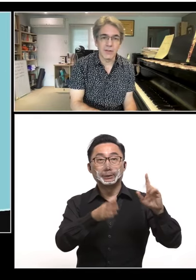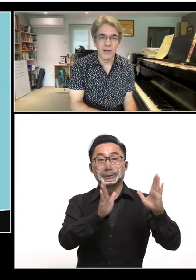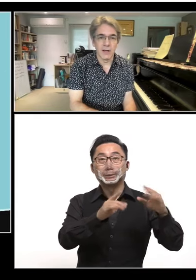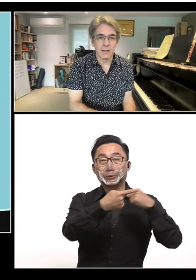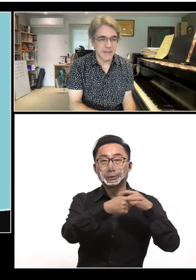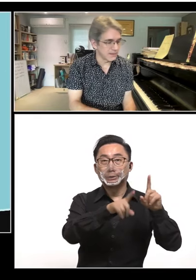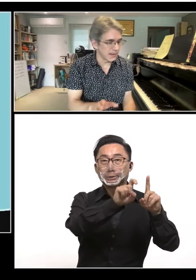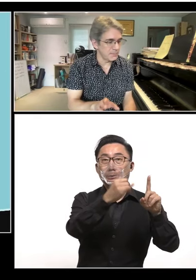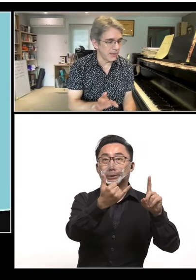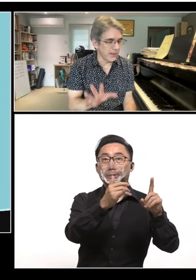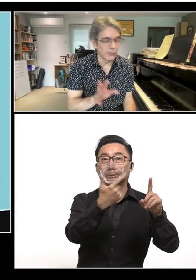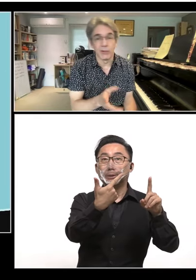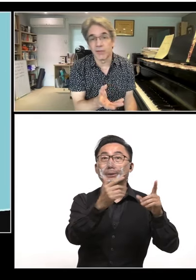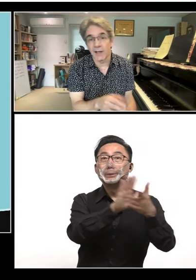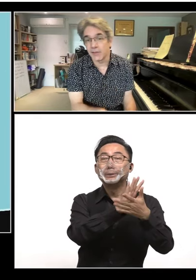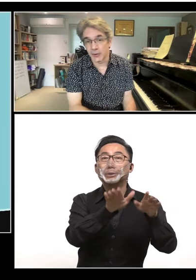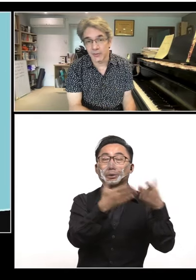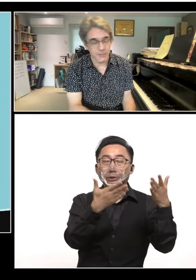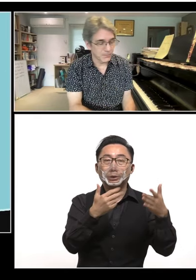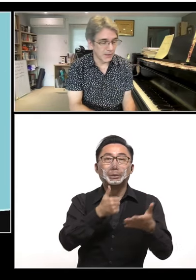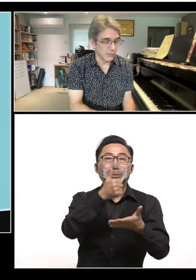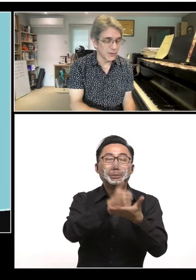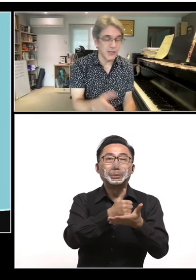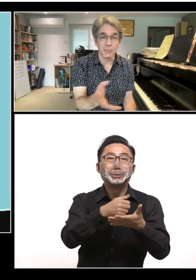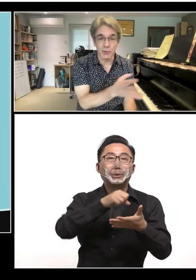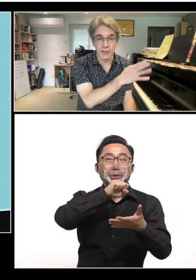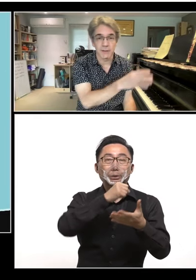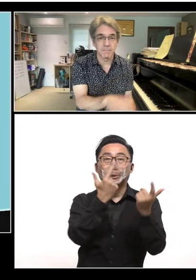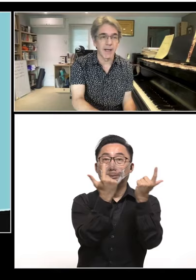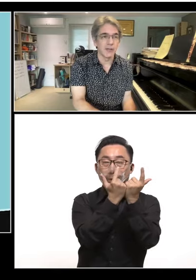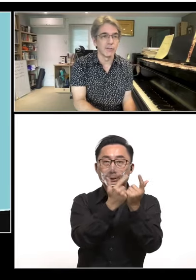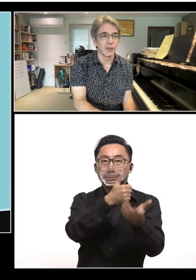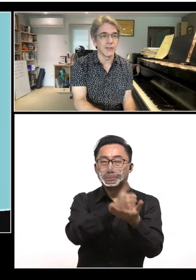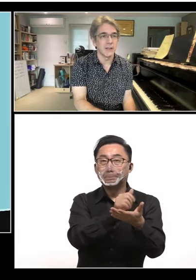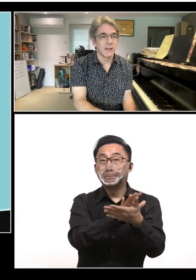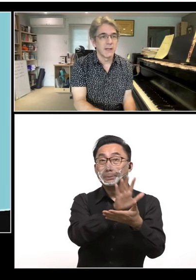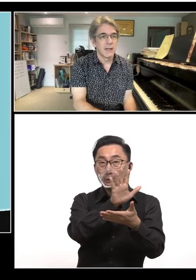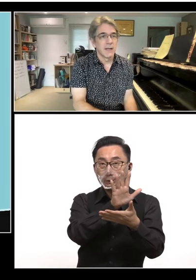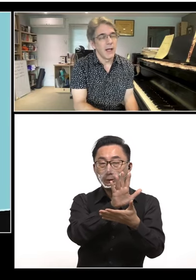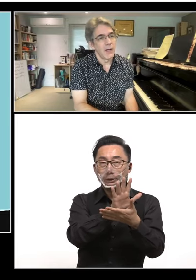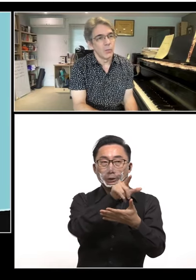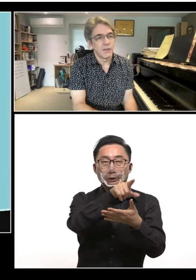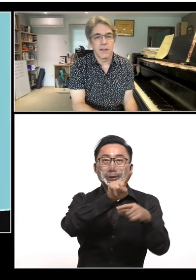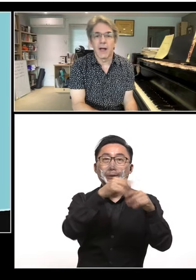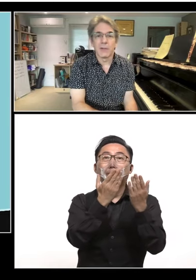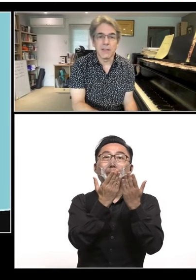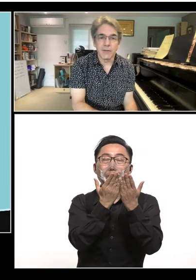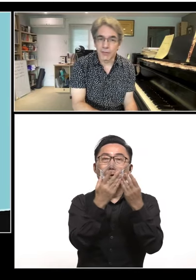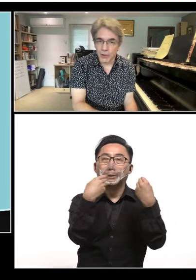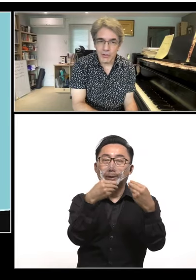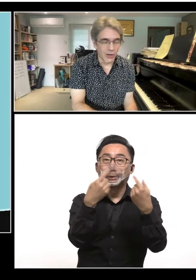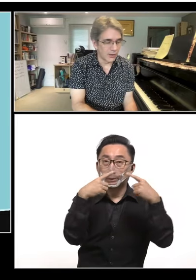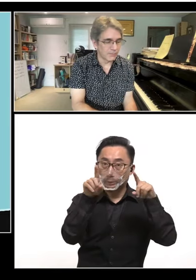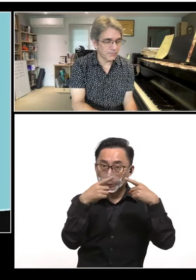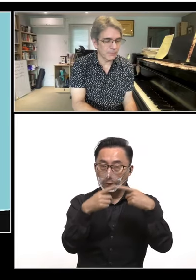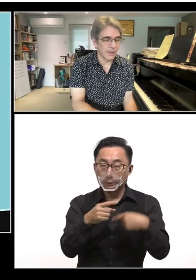lived in Taipei for 5 years, and I was teaching music at a university. And one day I received a